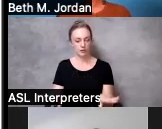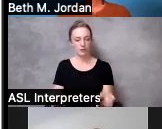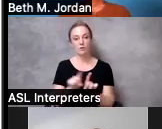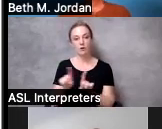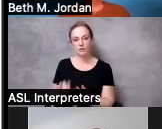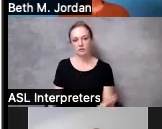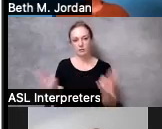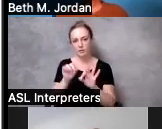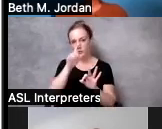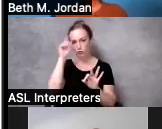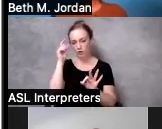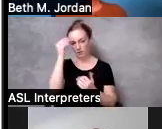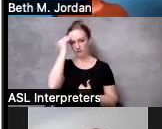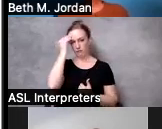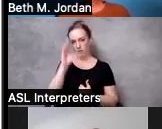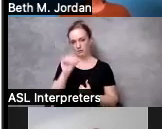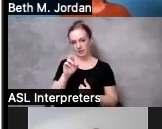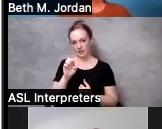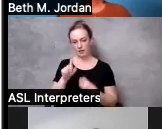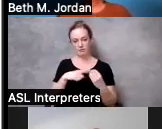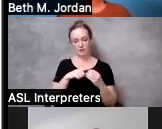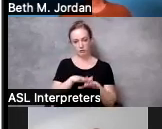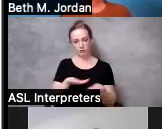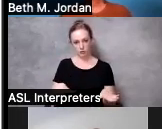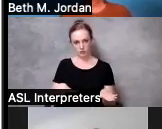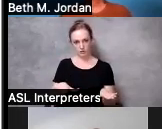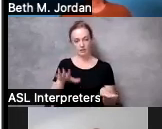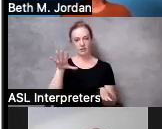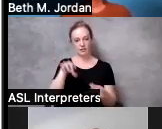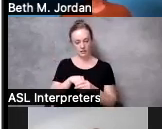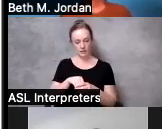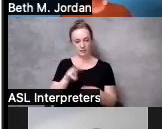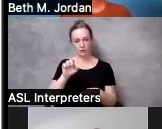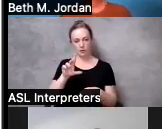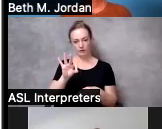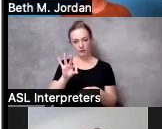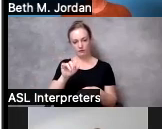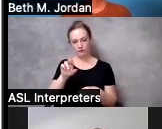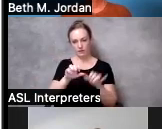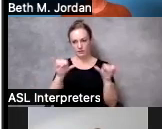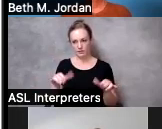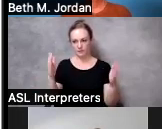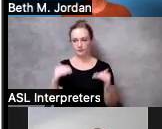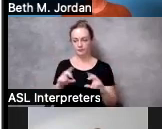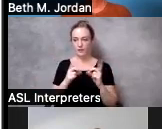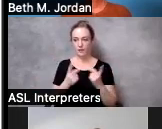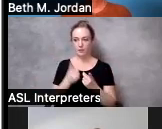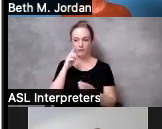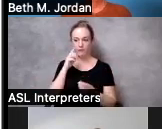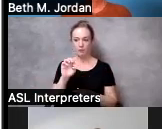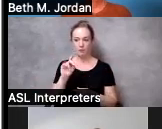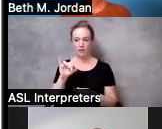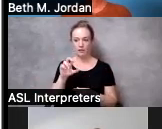of trauma-informed care of children in the child welfare systems. Next, we have Department for Medicaid Services.